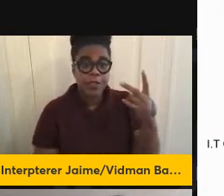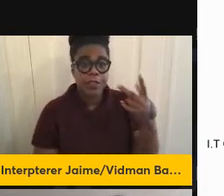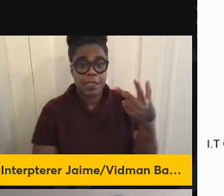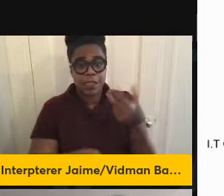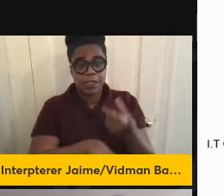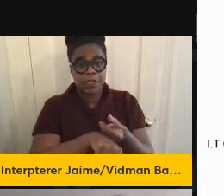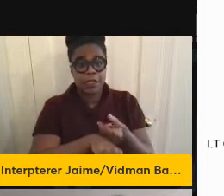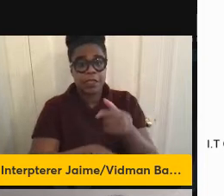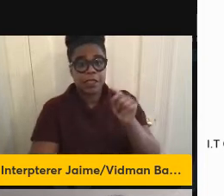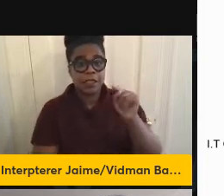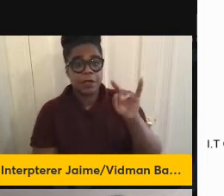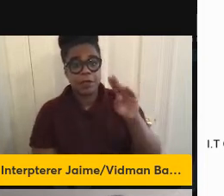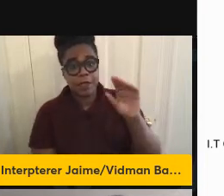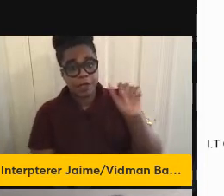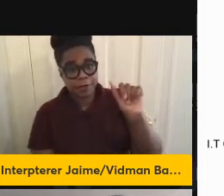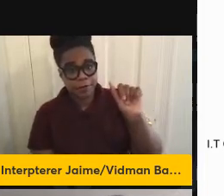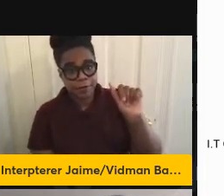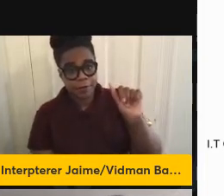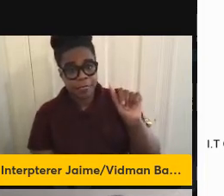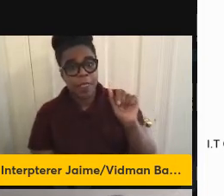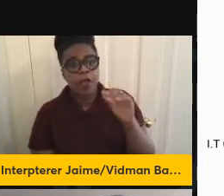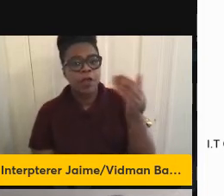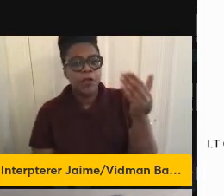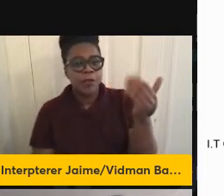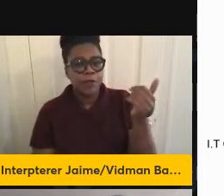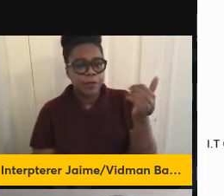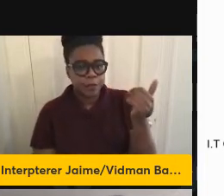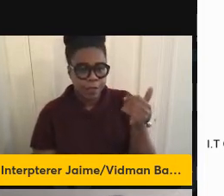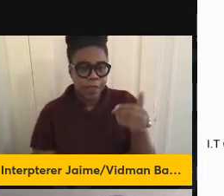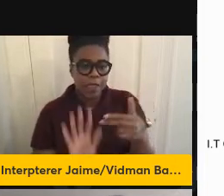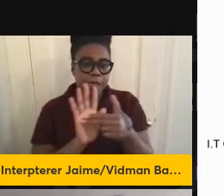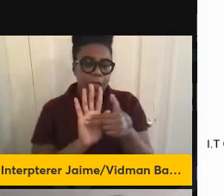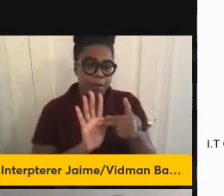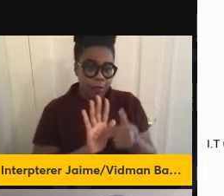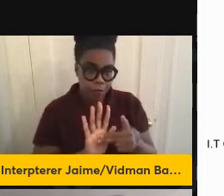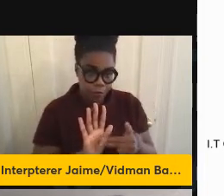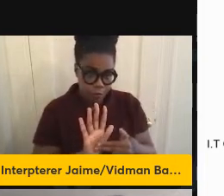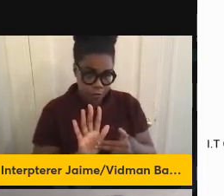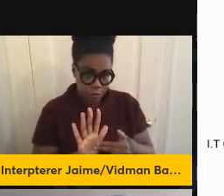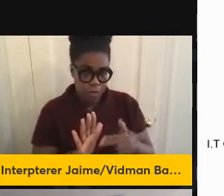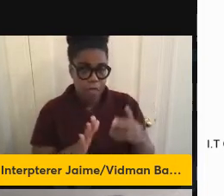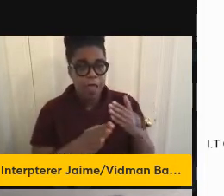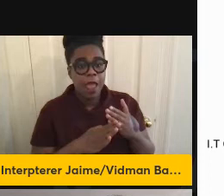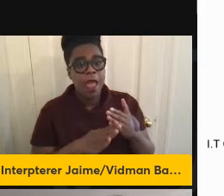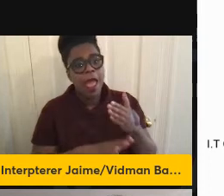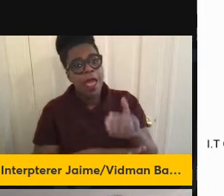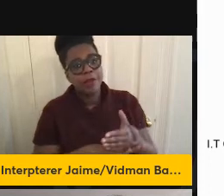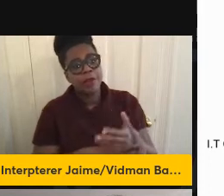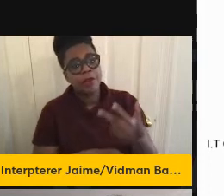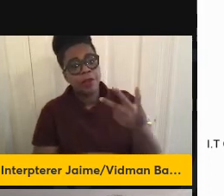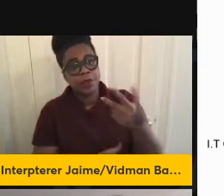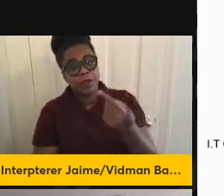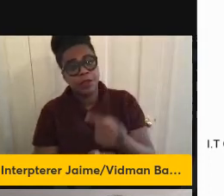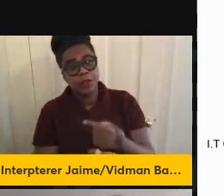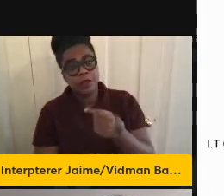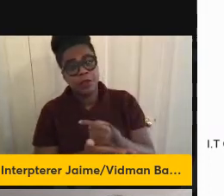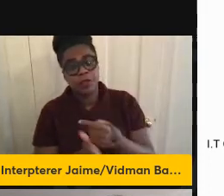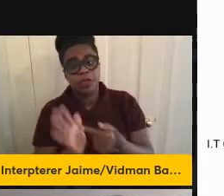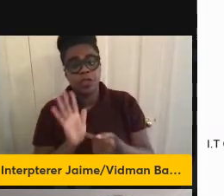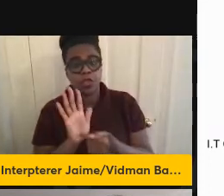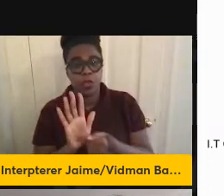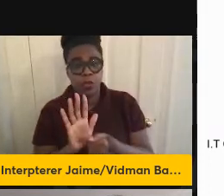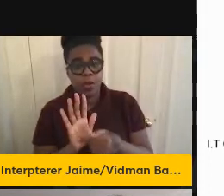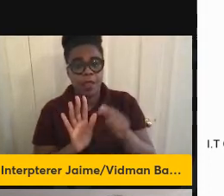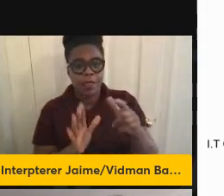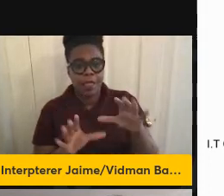tibia, with about 15% of the ASCs being labeled. And then after those three treatments that I previously showed you,